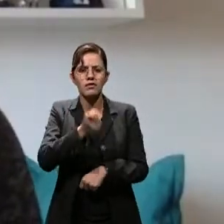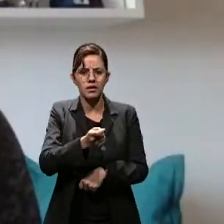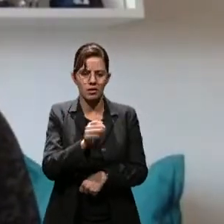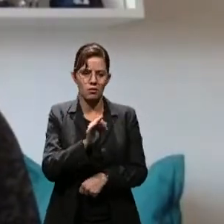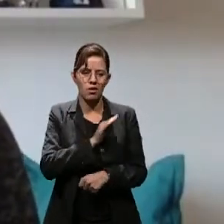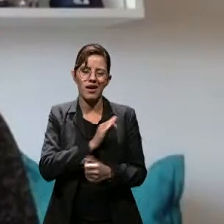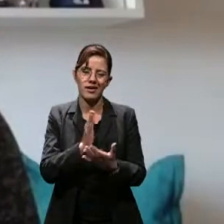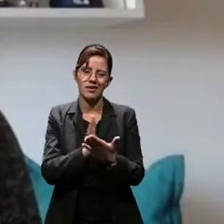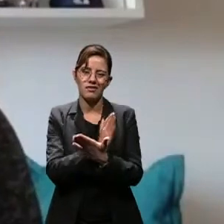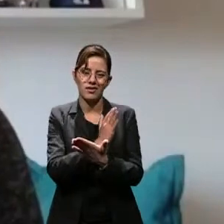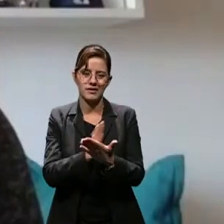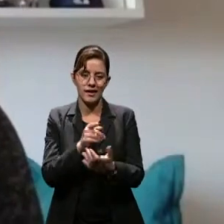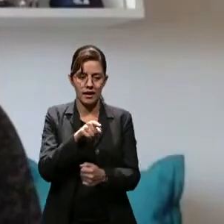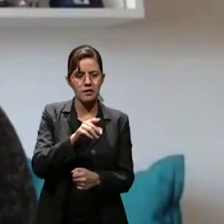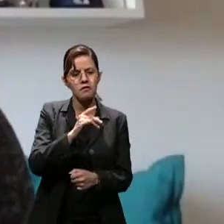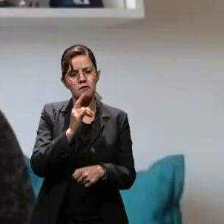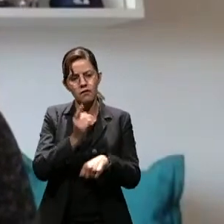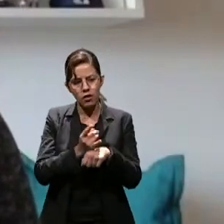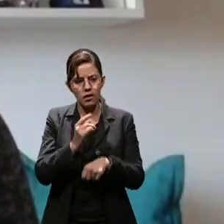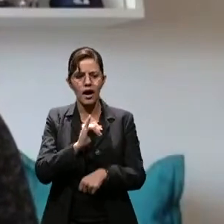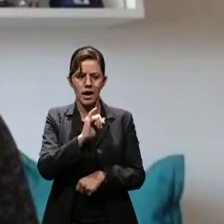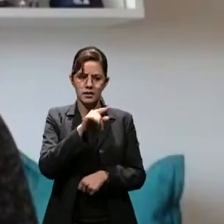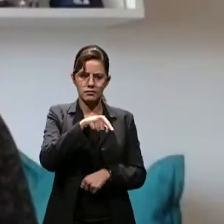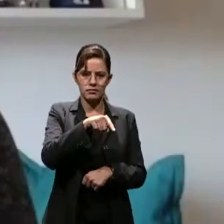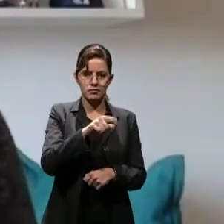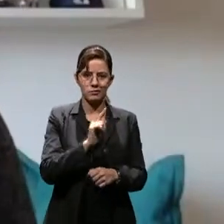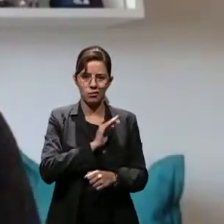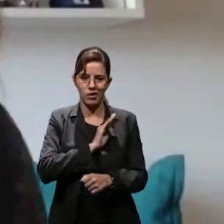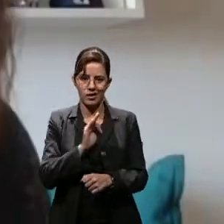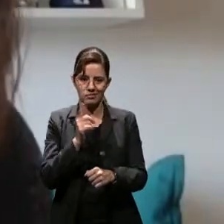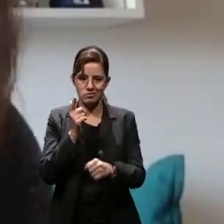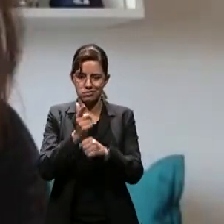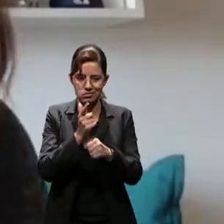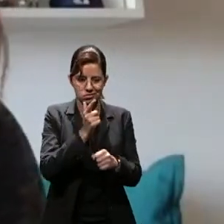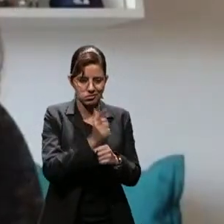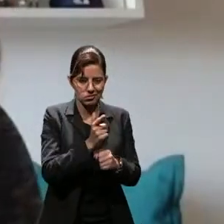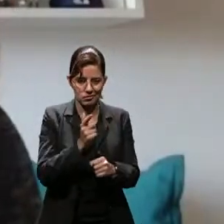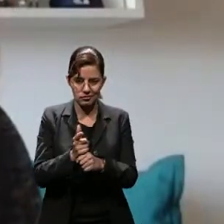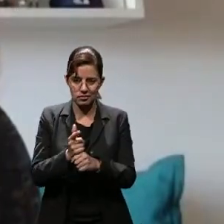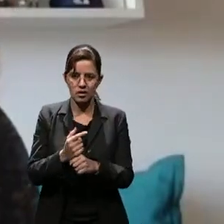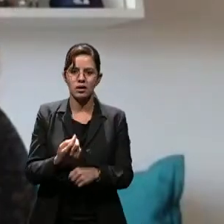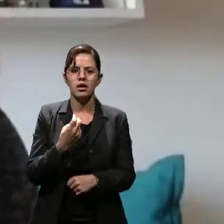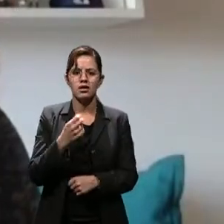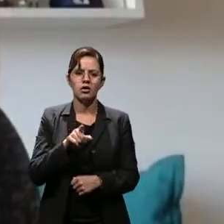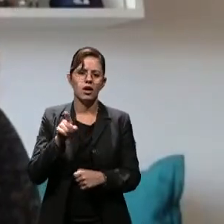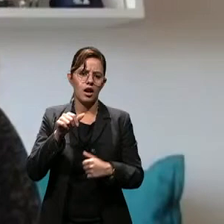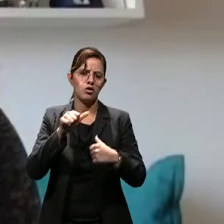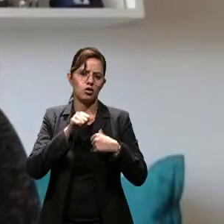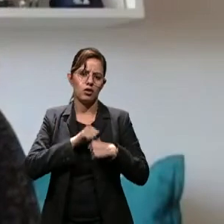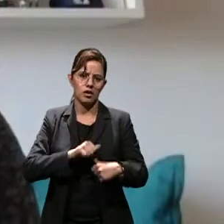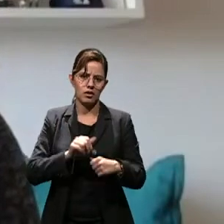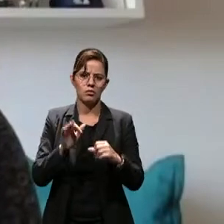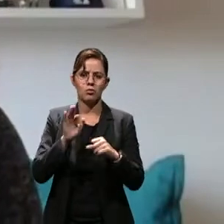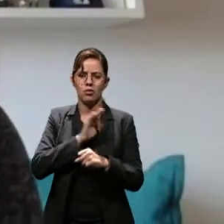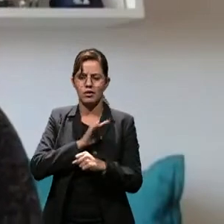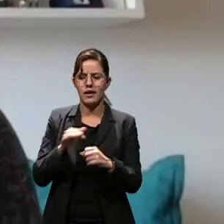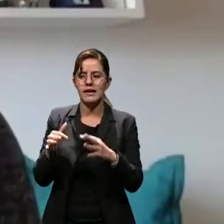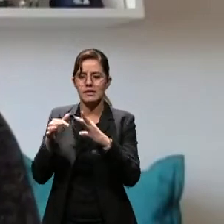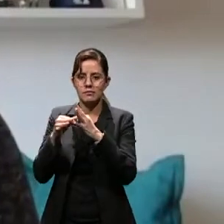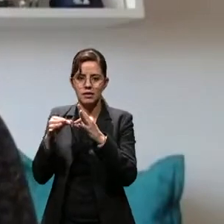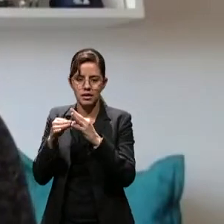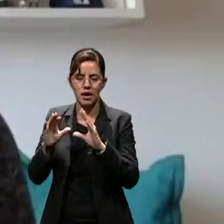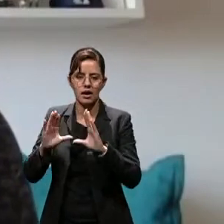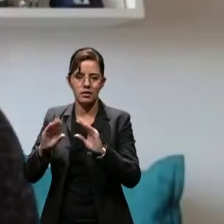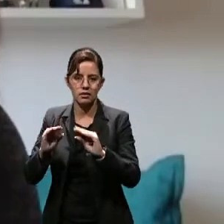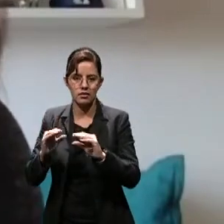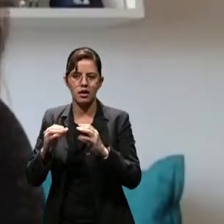fraud, to make a differentiation between what is fraud and what isn't. And we have to have citizens